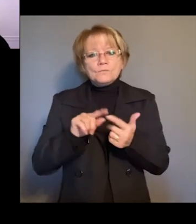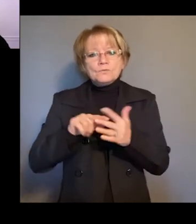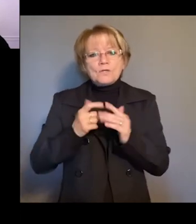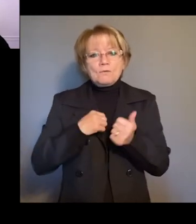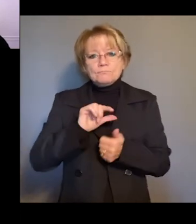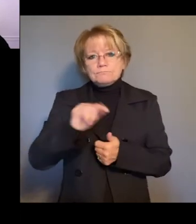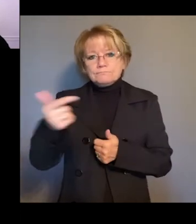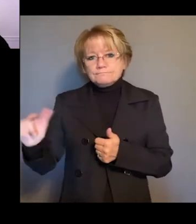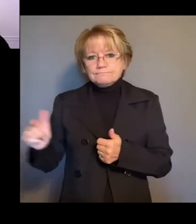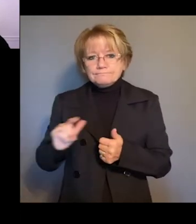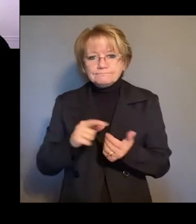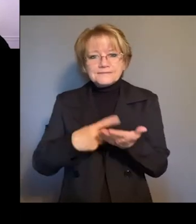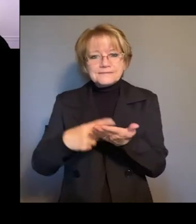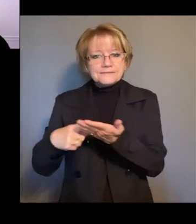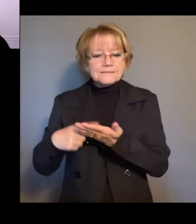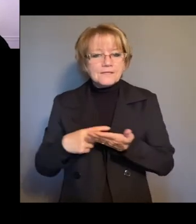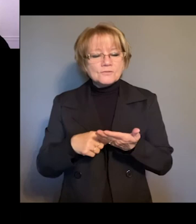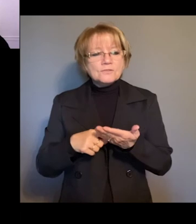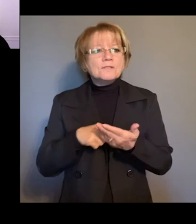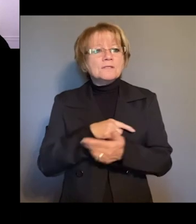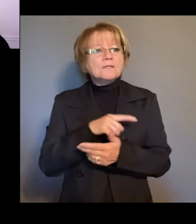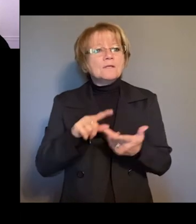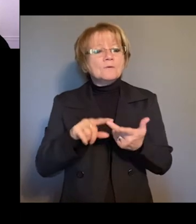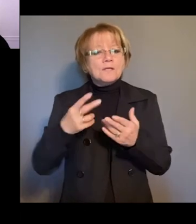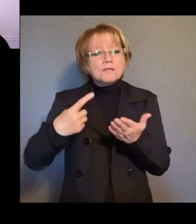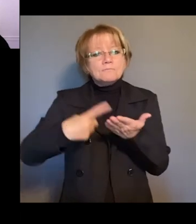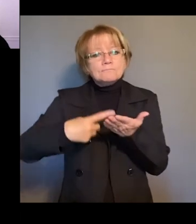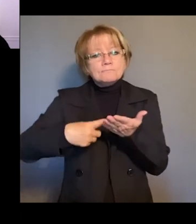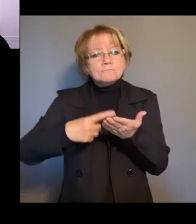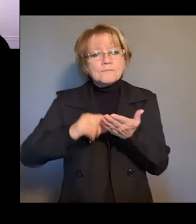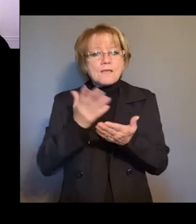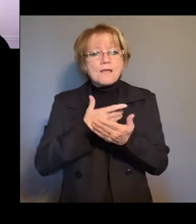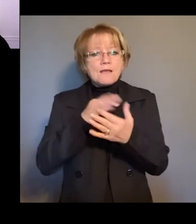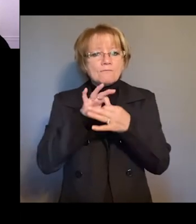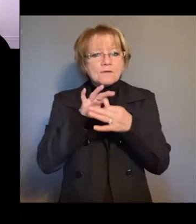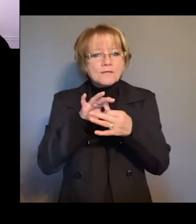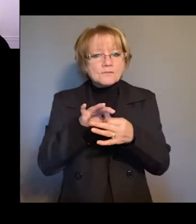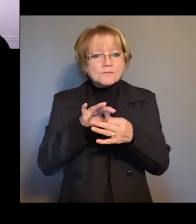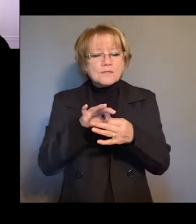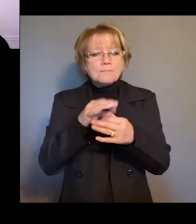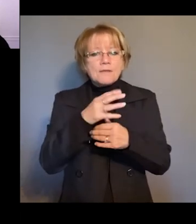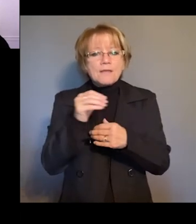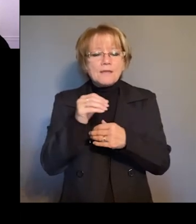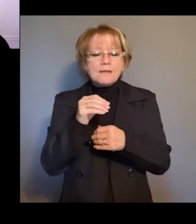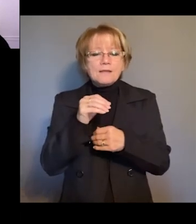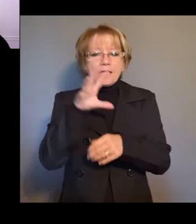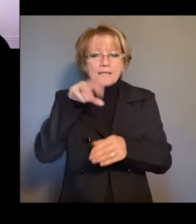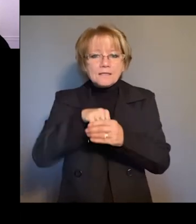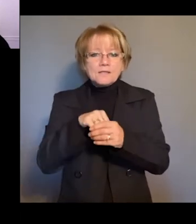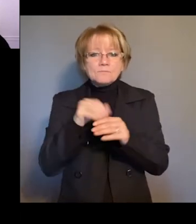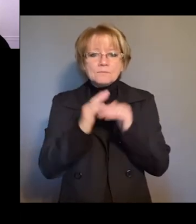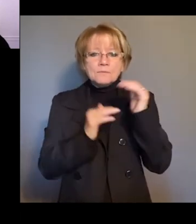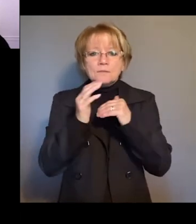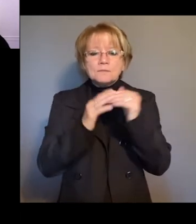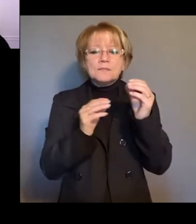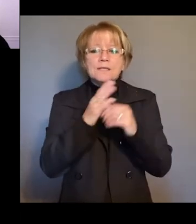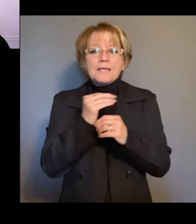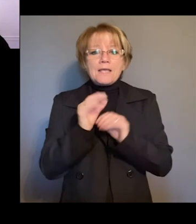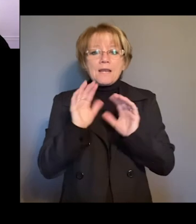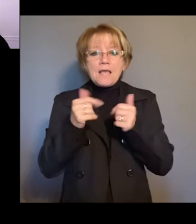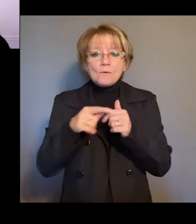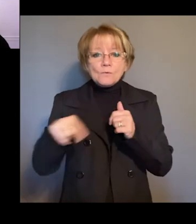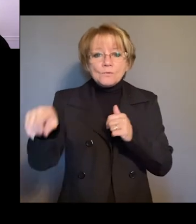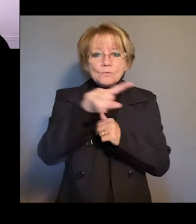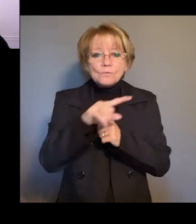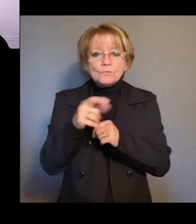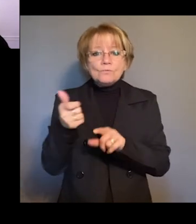And then we'll have, we'll speak briefly about our relationship and engagement building as part of this workshop, and where you as a